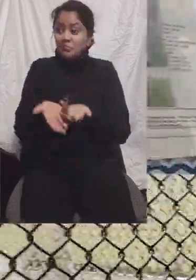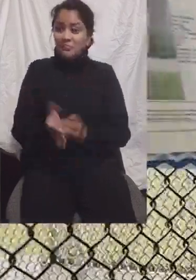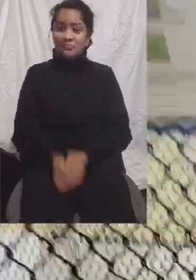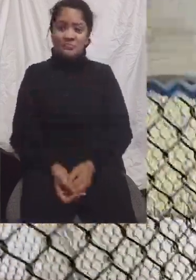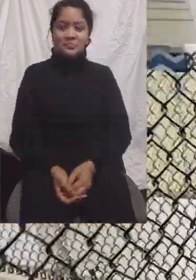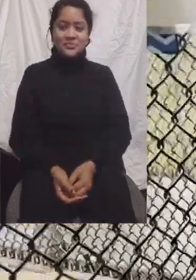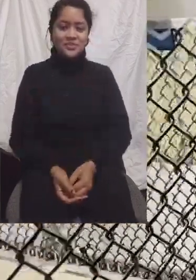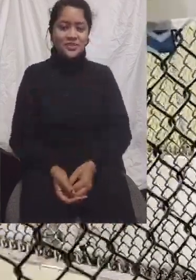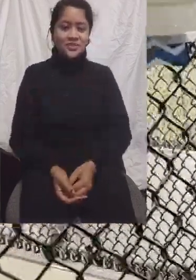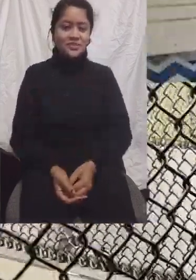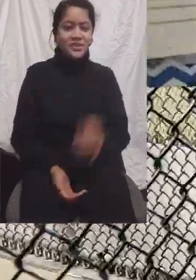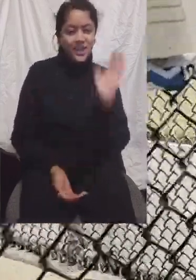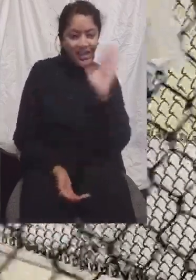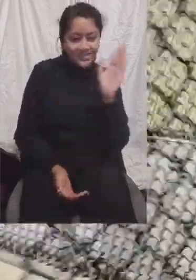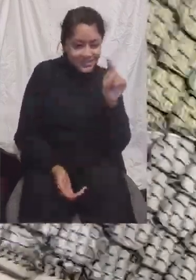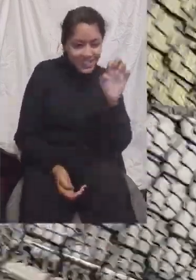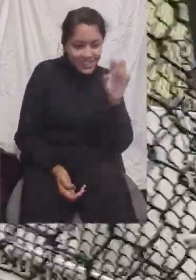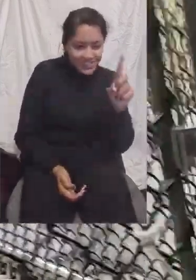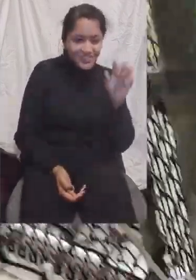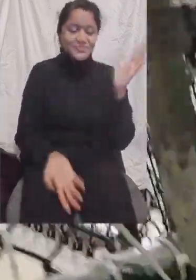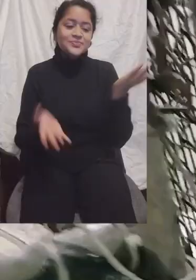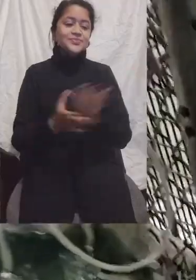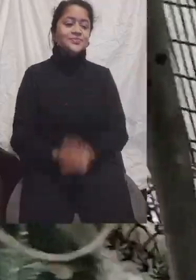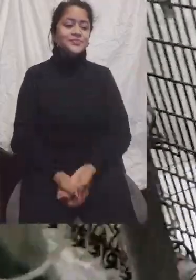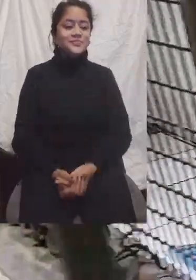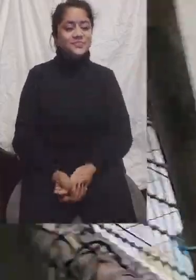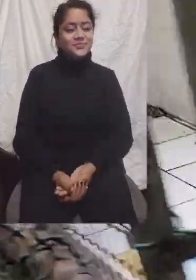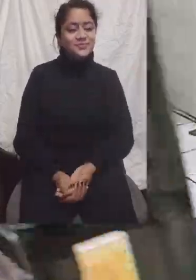Or maybe not. Hi, Ted.